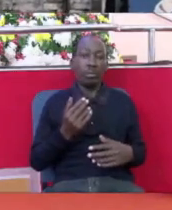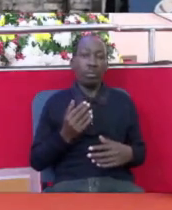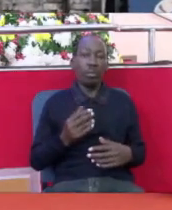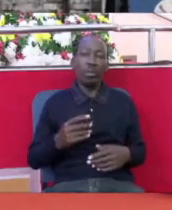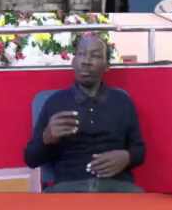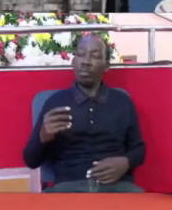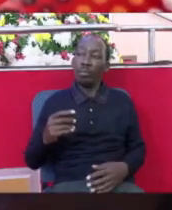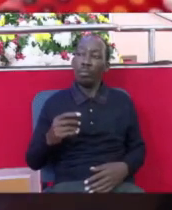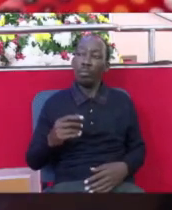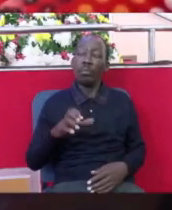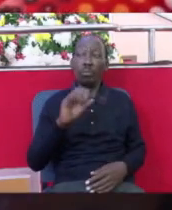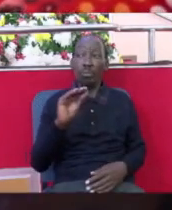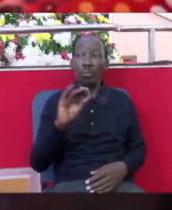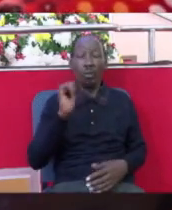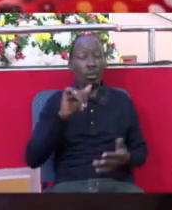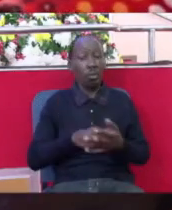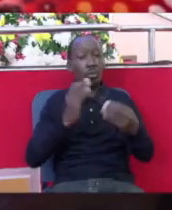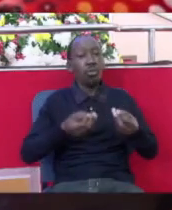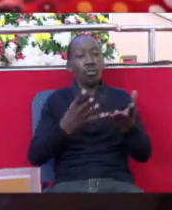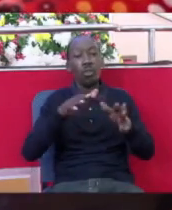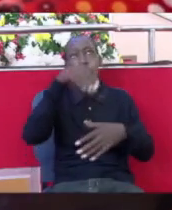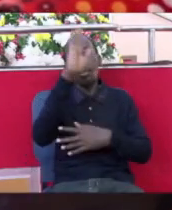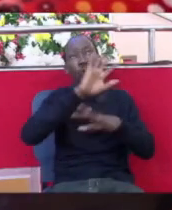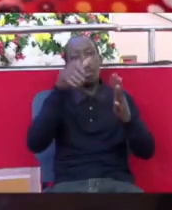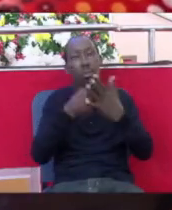us. So for that, we give God all the glory. So